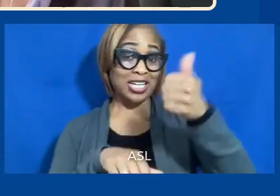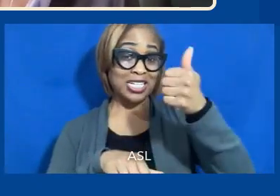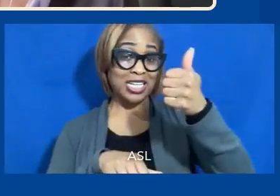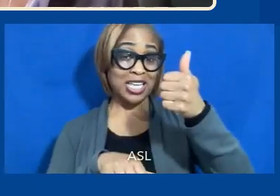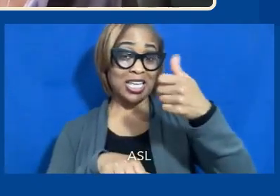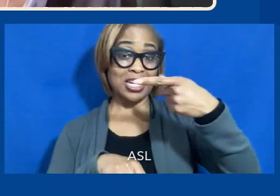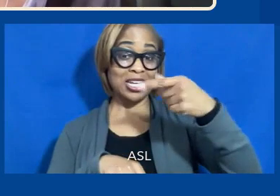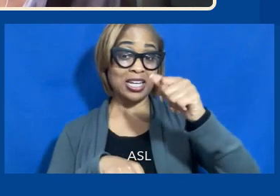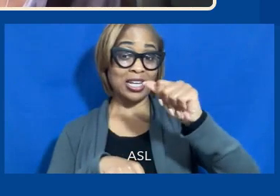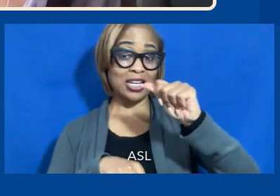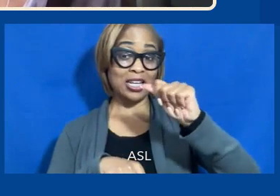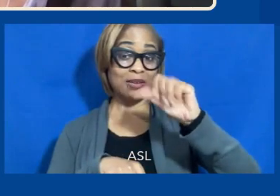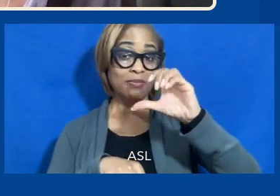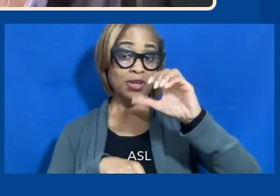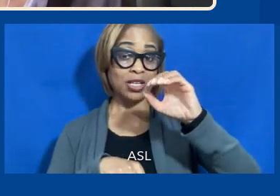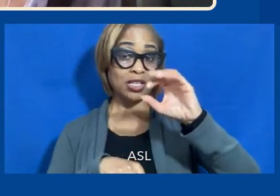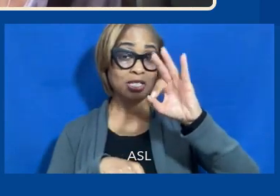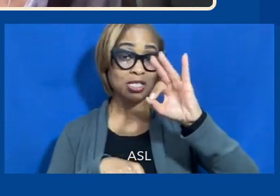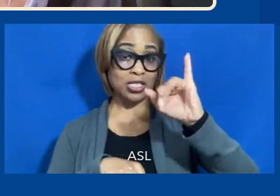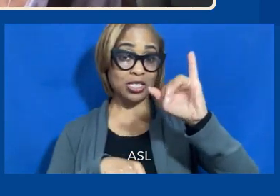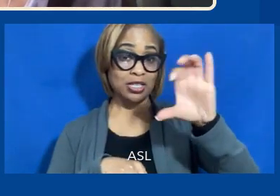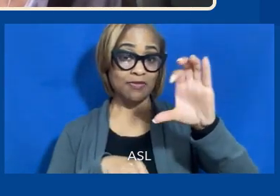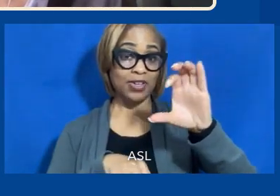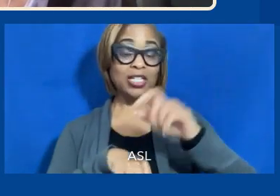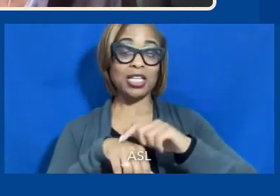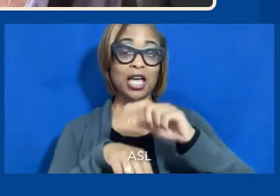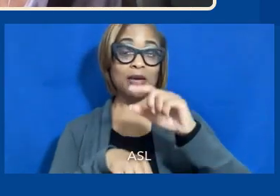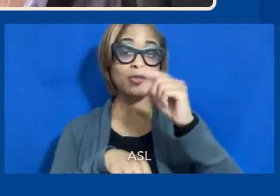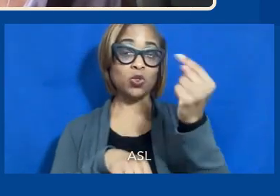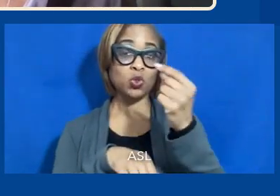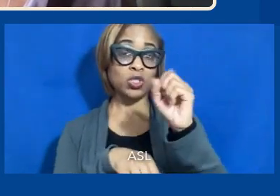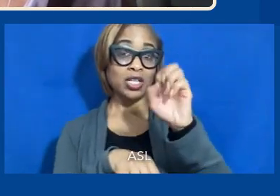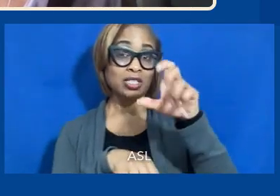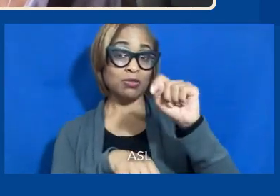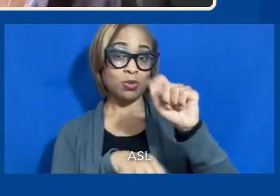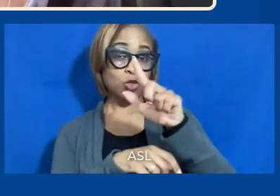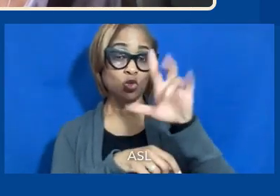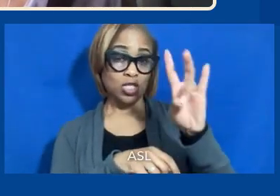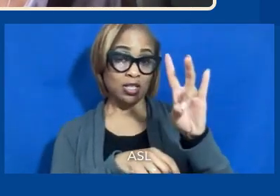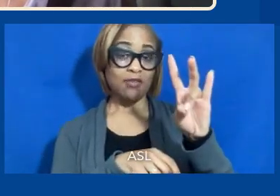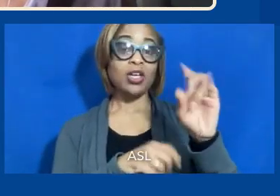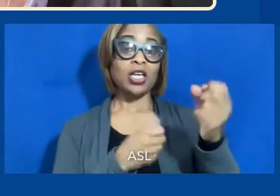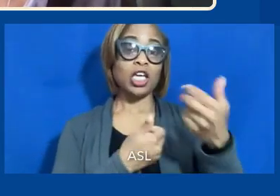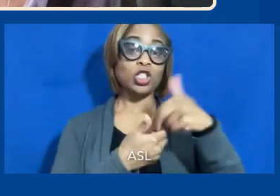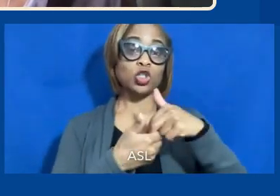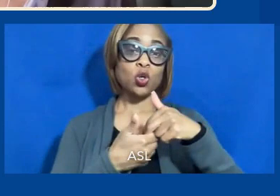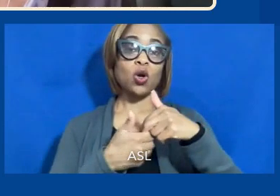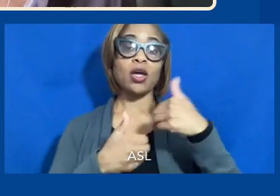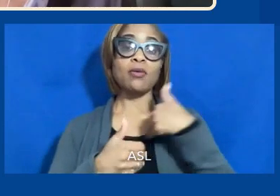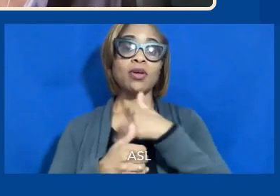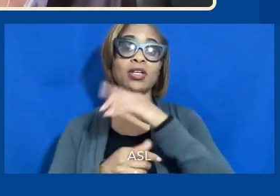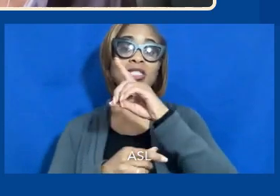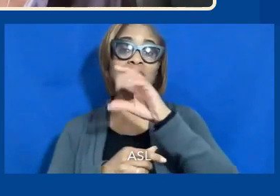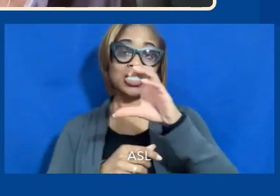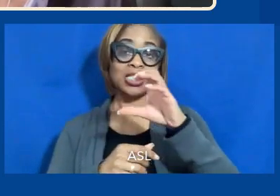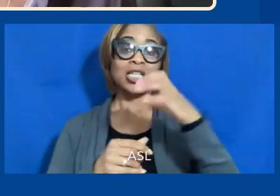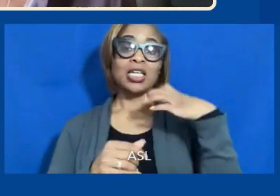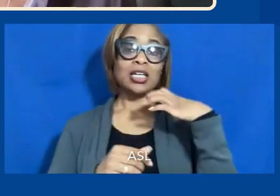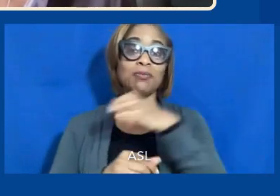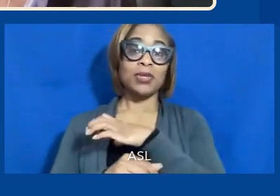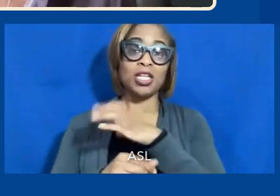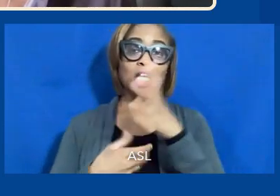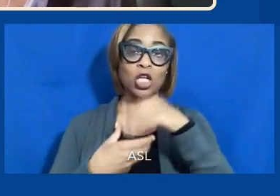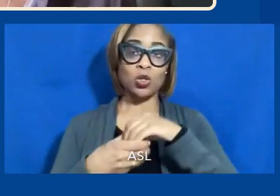time at Tuesday, September 27th. Please join members of the DCA Steering Committee, including Ashley